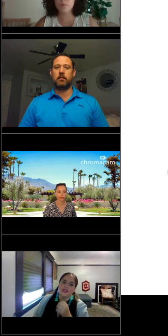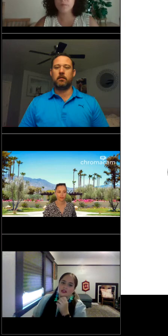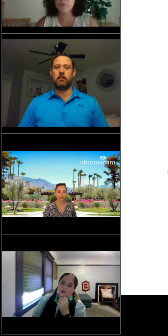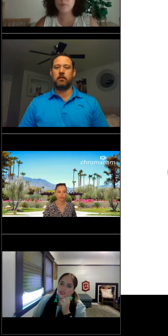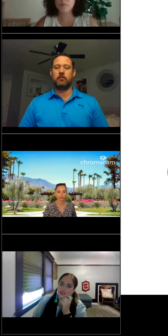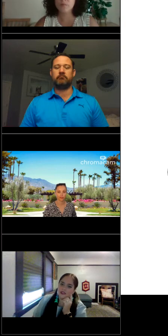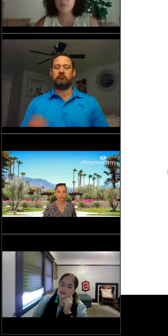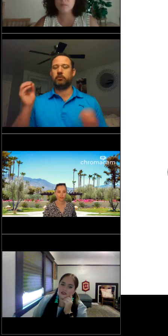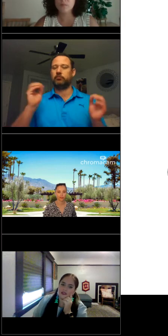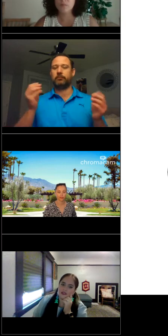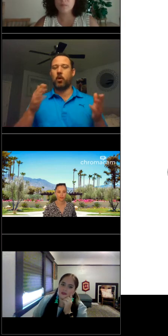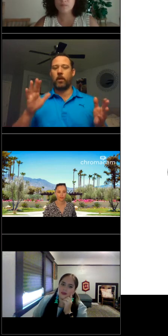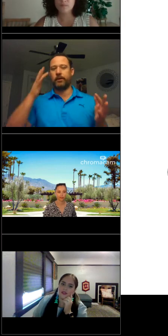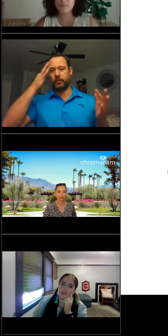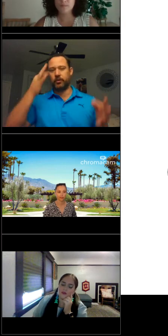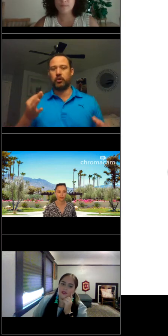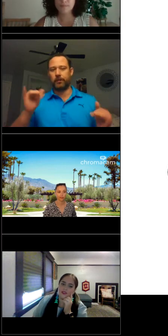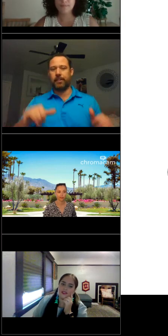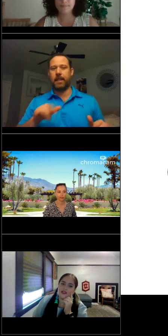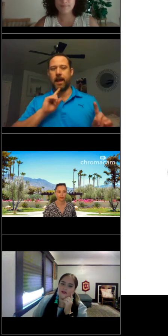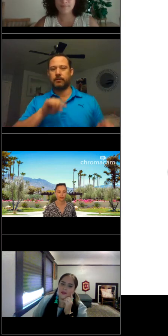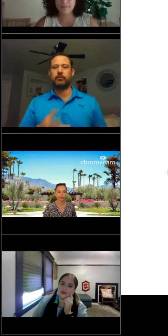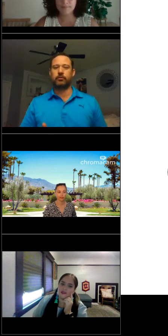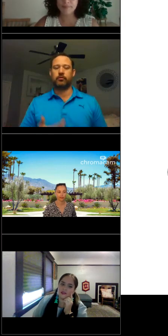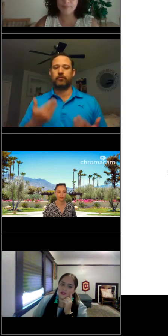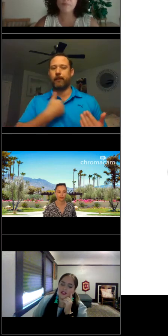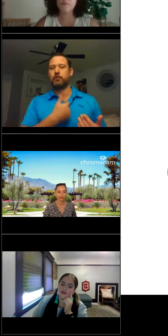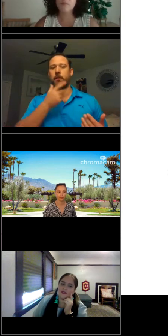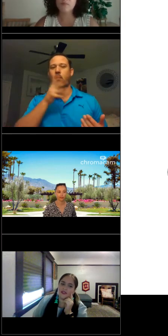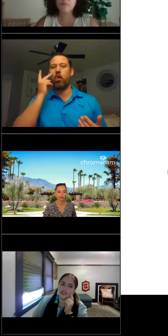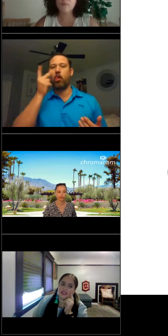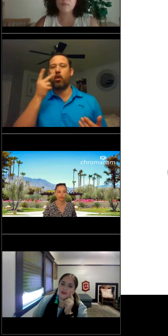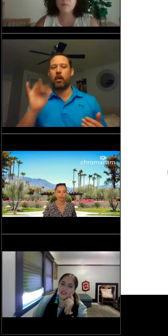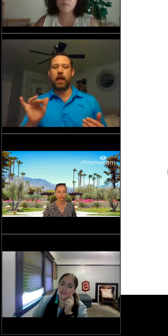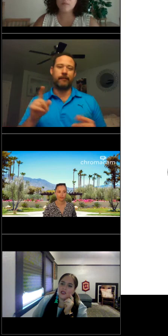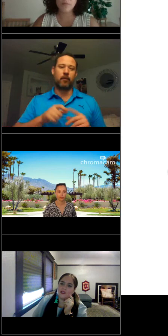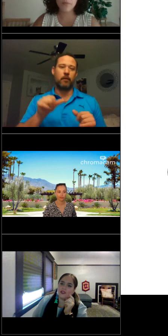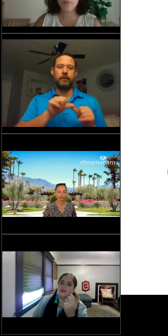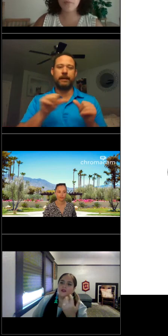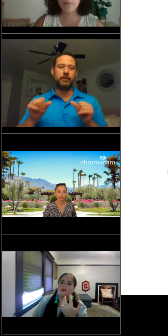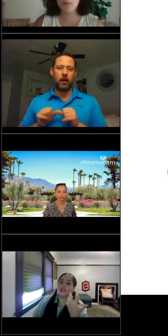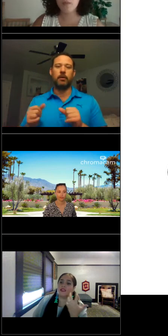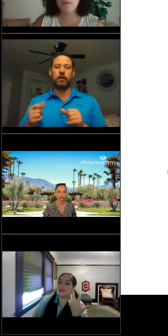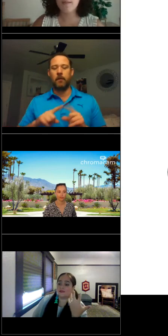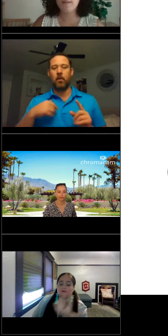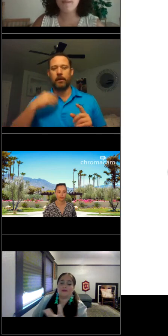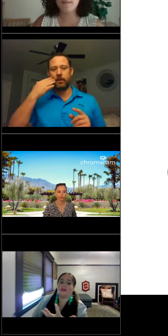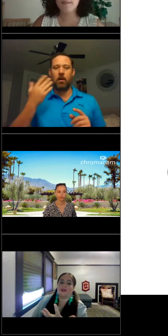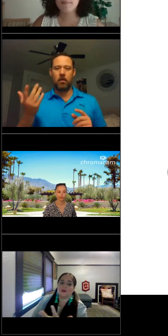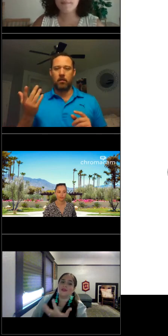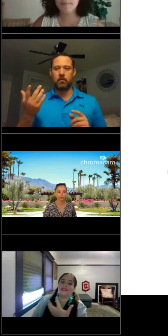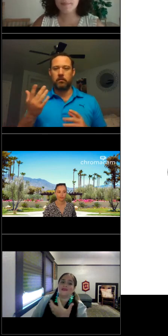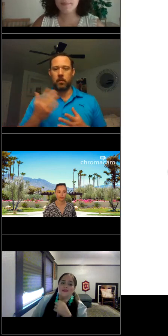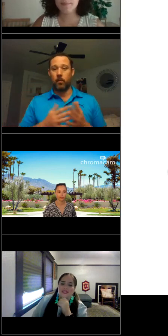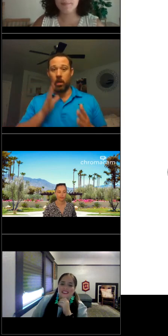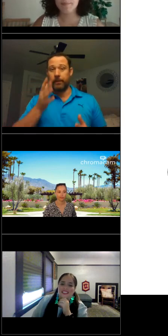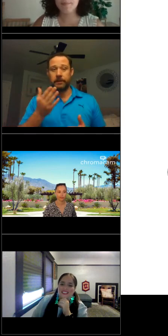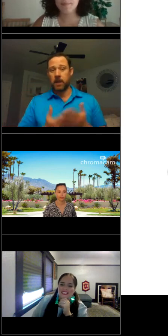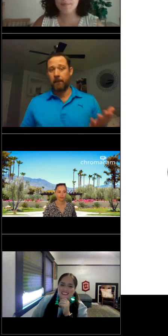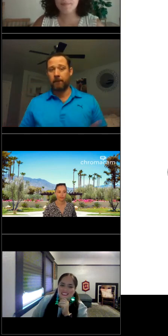right now what membership looks like from each geographical area, but we do know at least, there will be